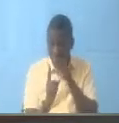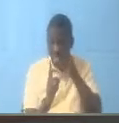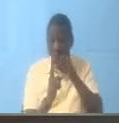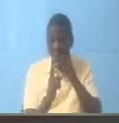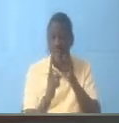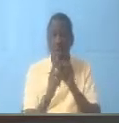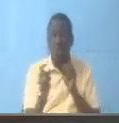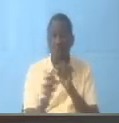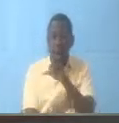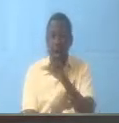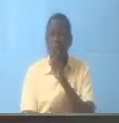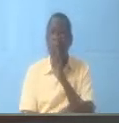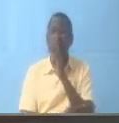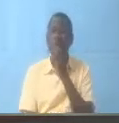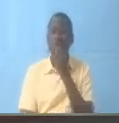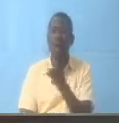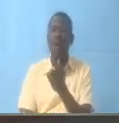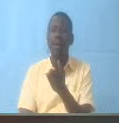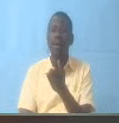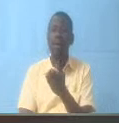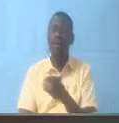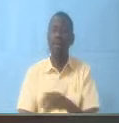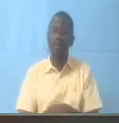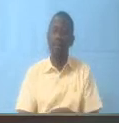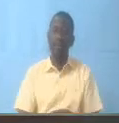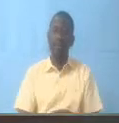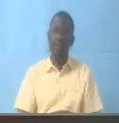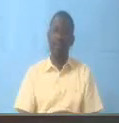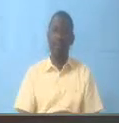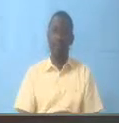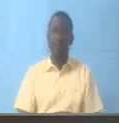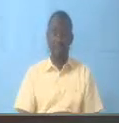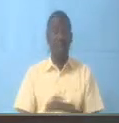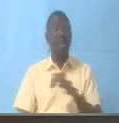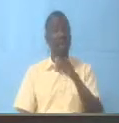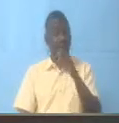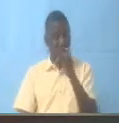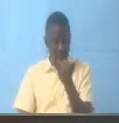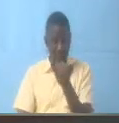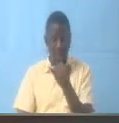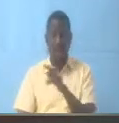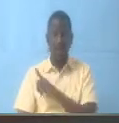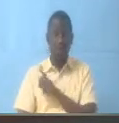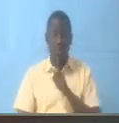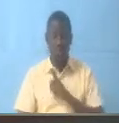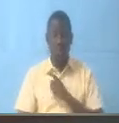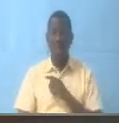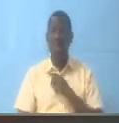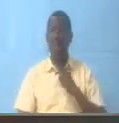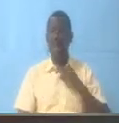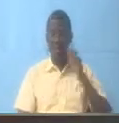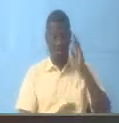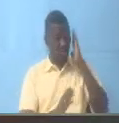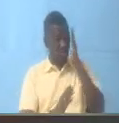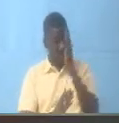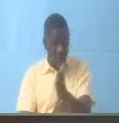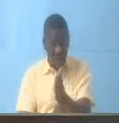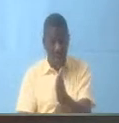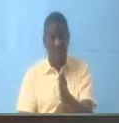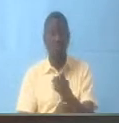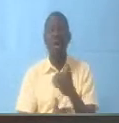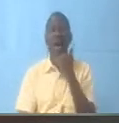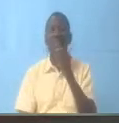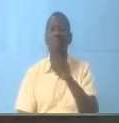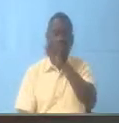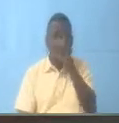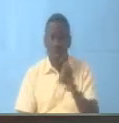yooyu. Yeah, we were particularly interested in that question. I think if you look at the report, throughout, we